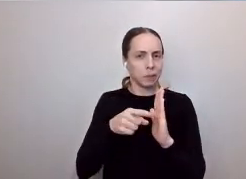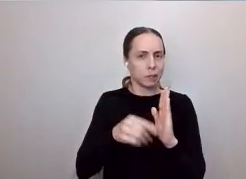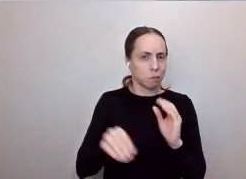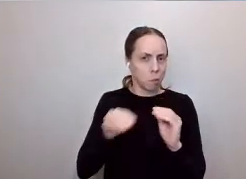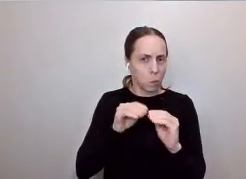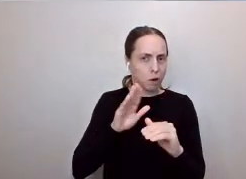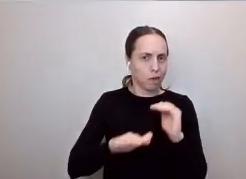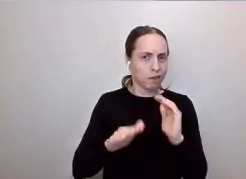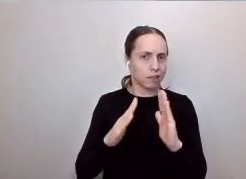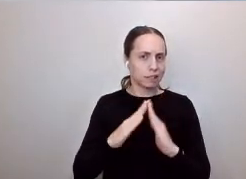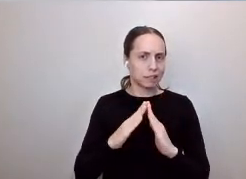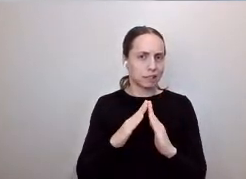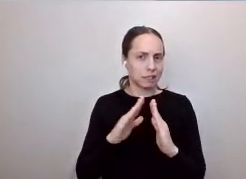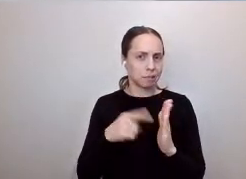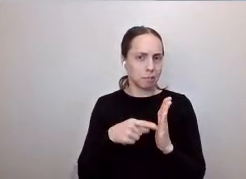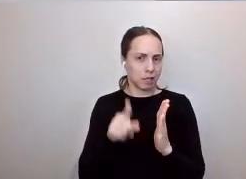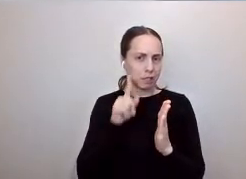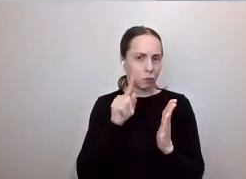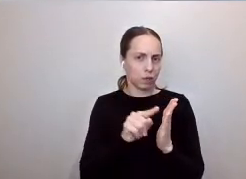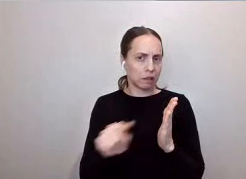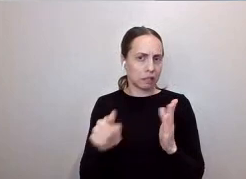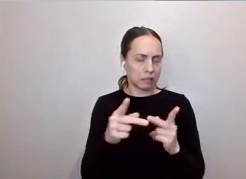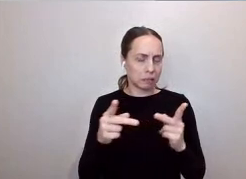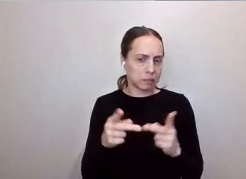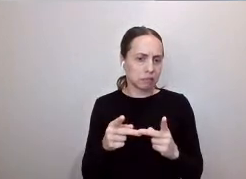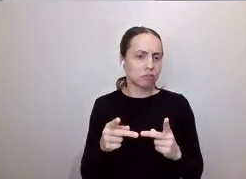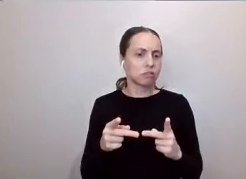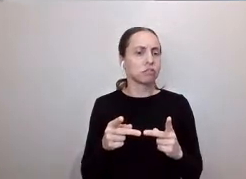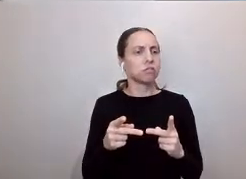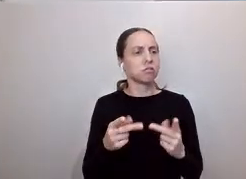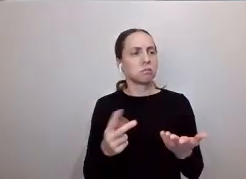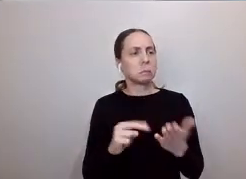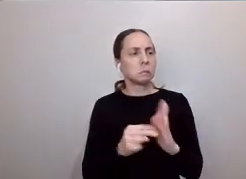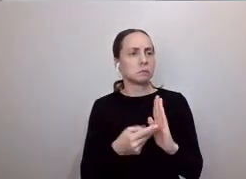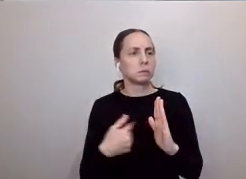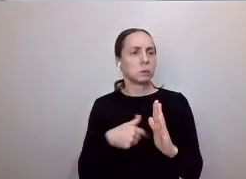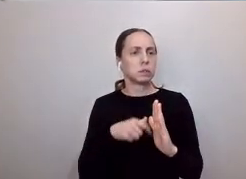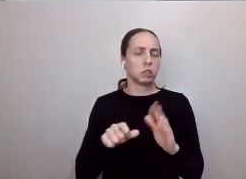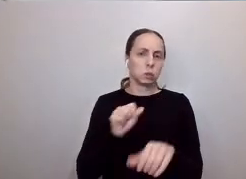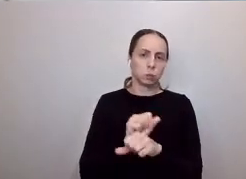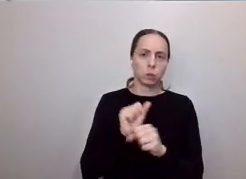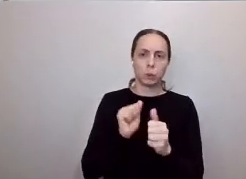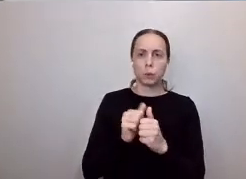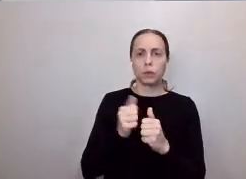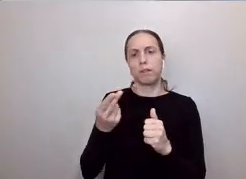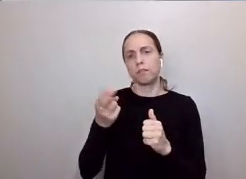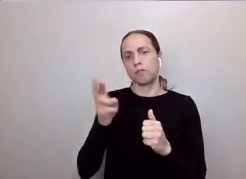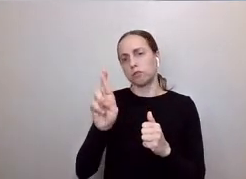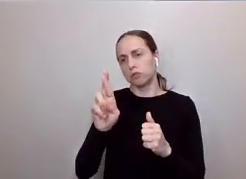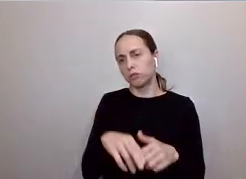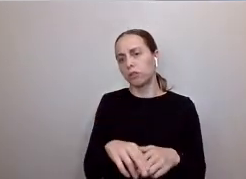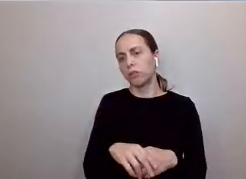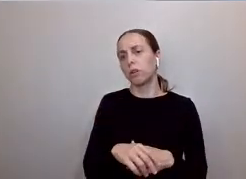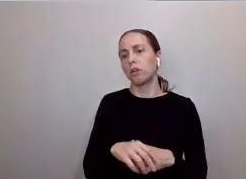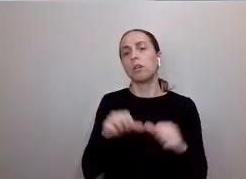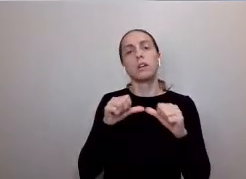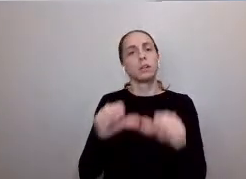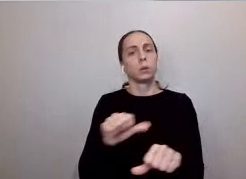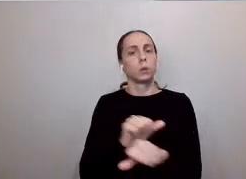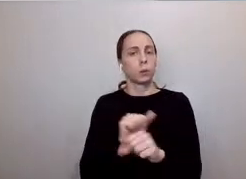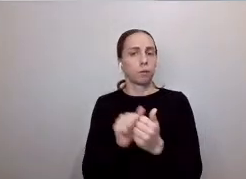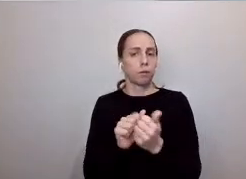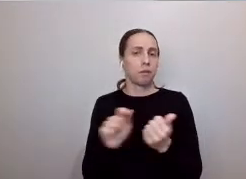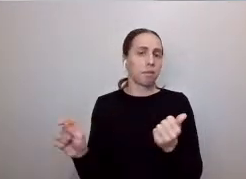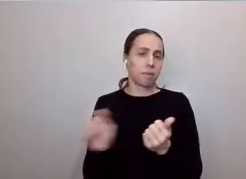these positions. So we very likely will need to work with human resources continue to work with them.